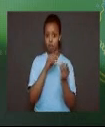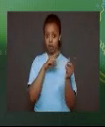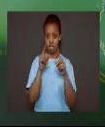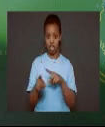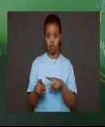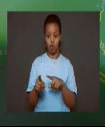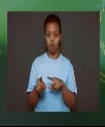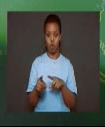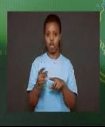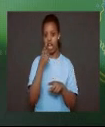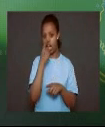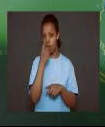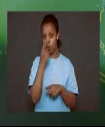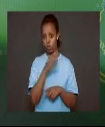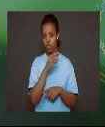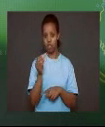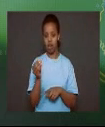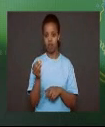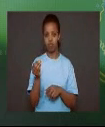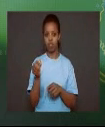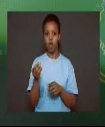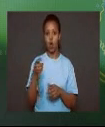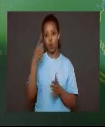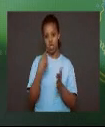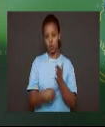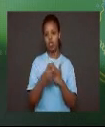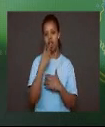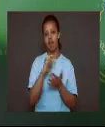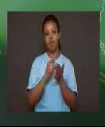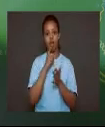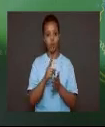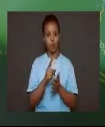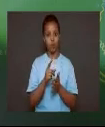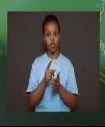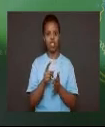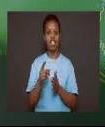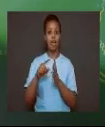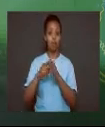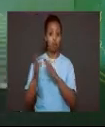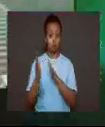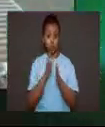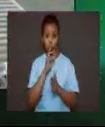of trends and impact. Are you ready to begin, students?